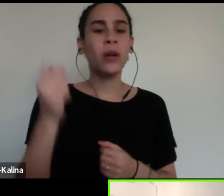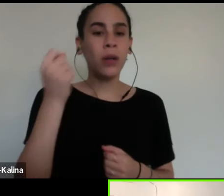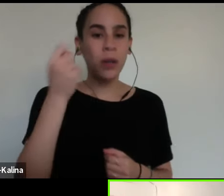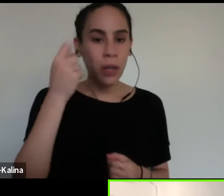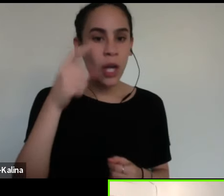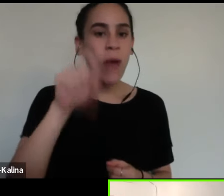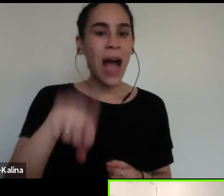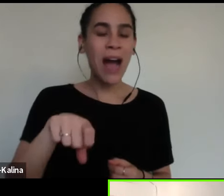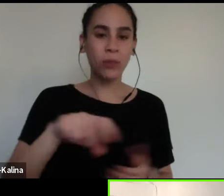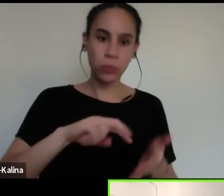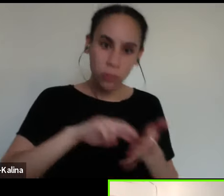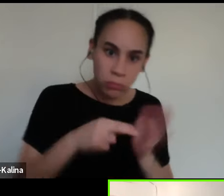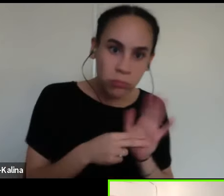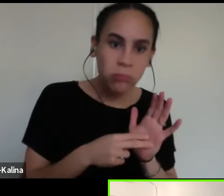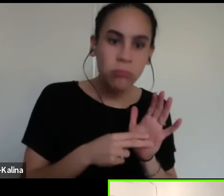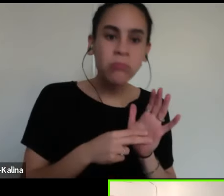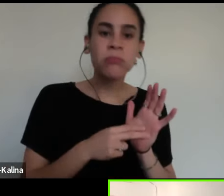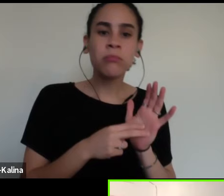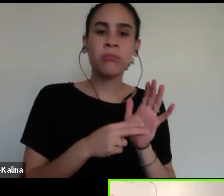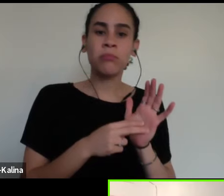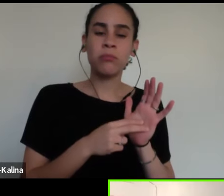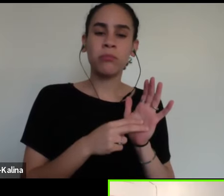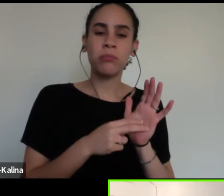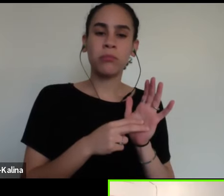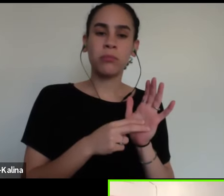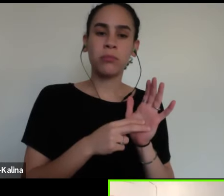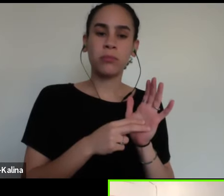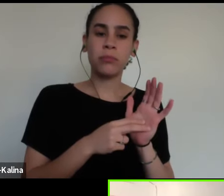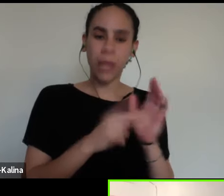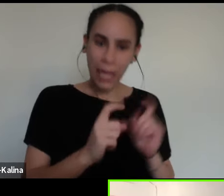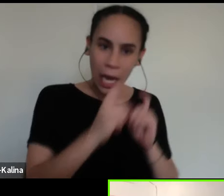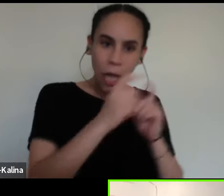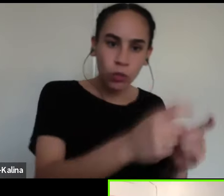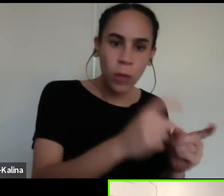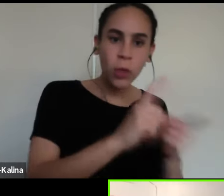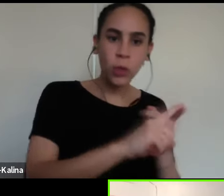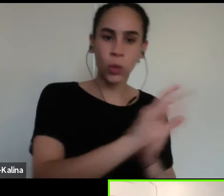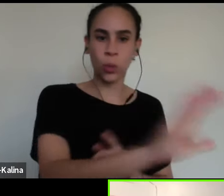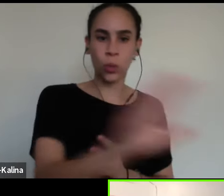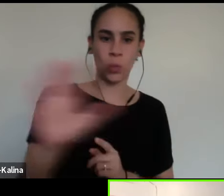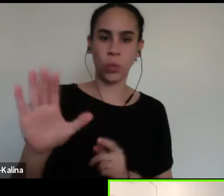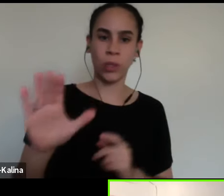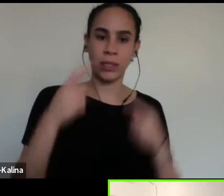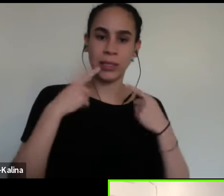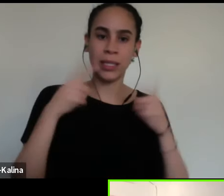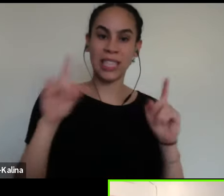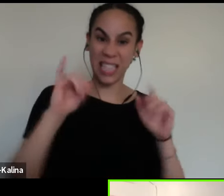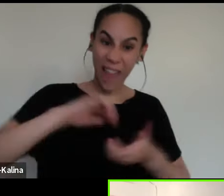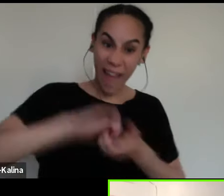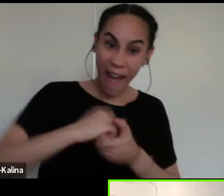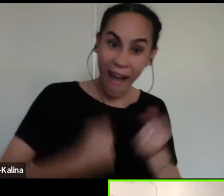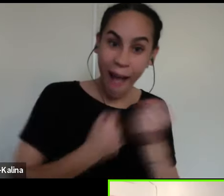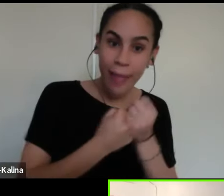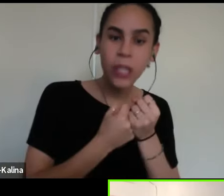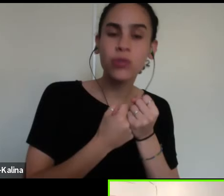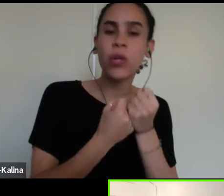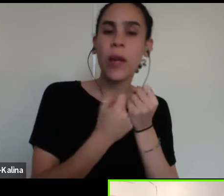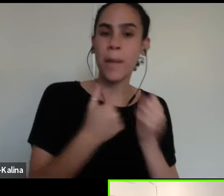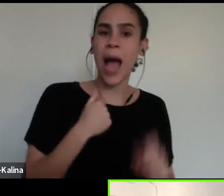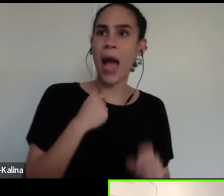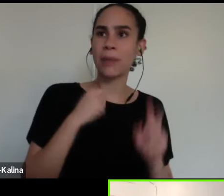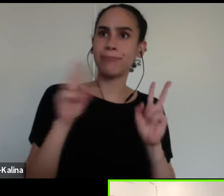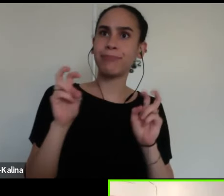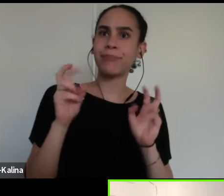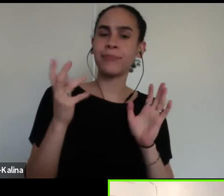deliberately contribute to somebody else's success. And so that allyship, the idea that I'm essentially standing up for